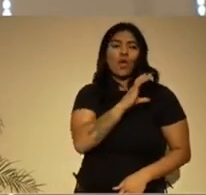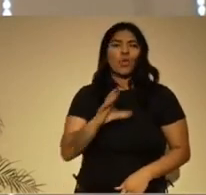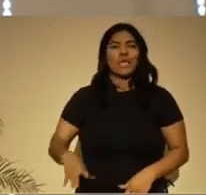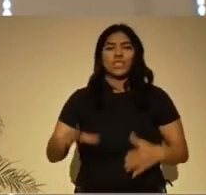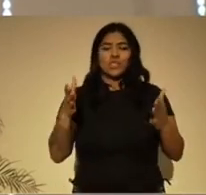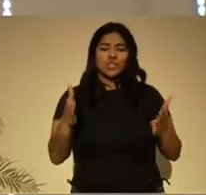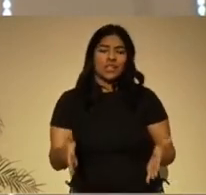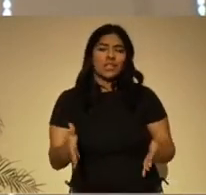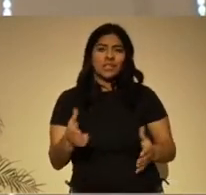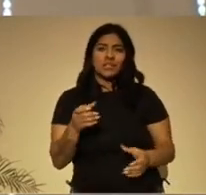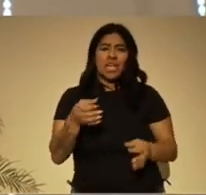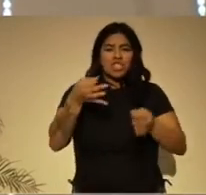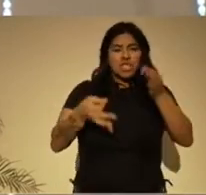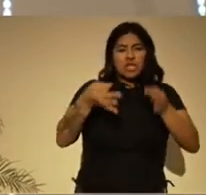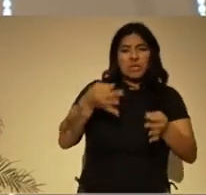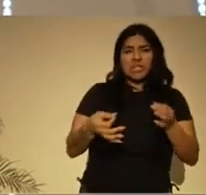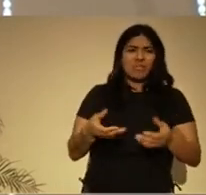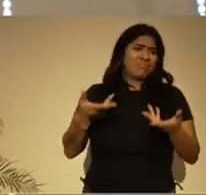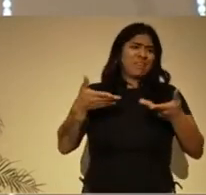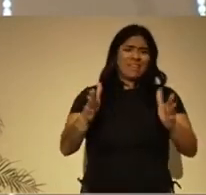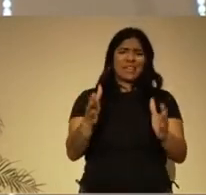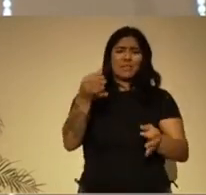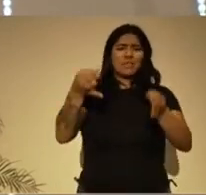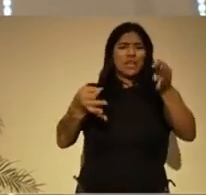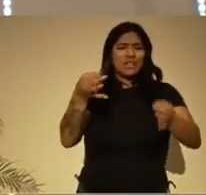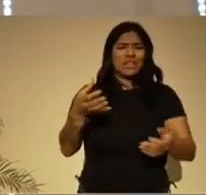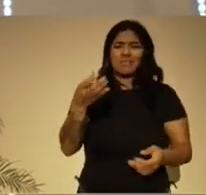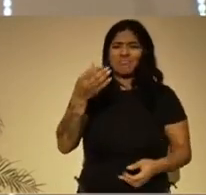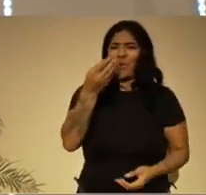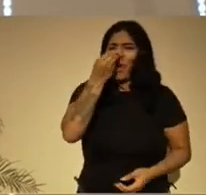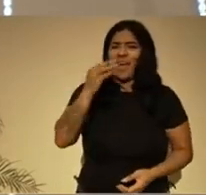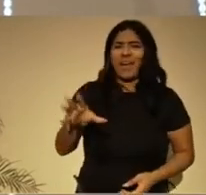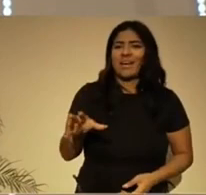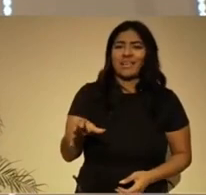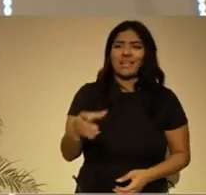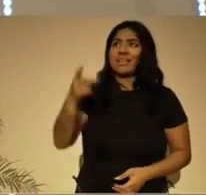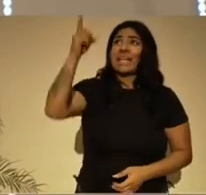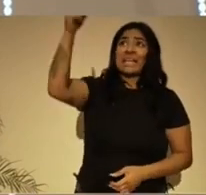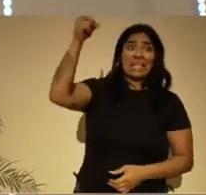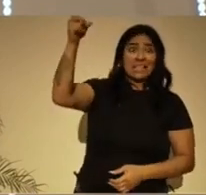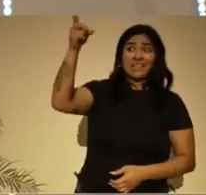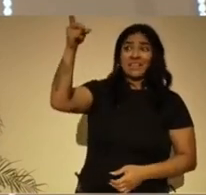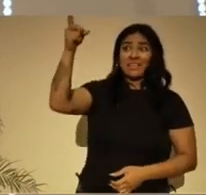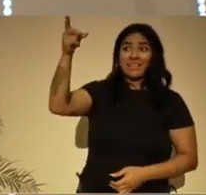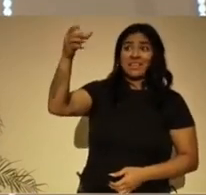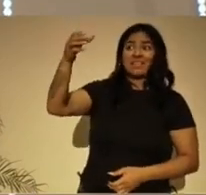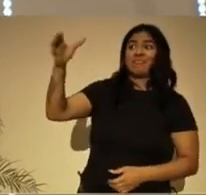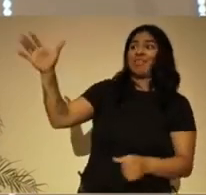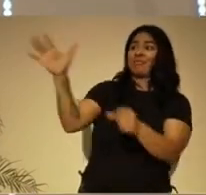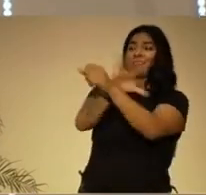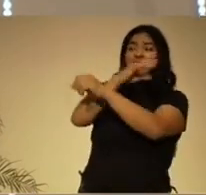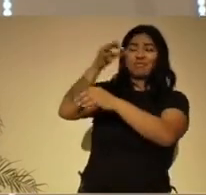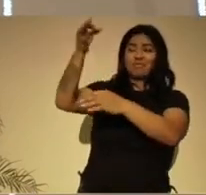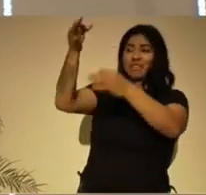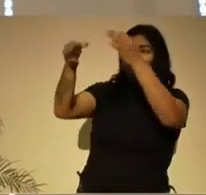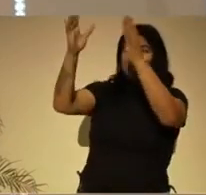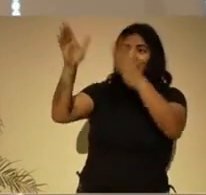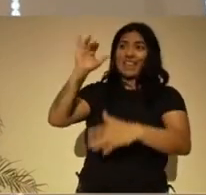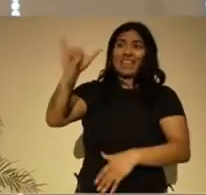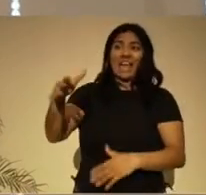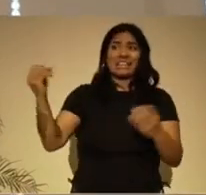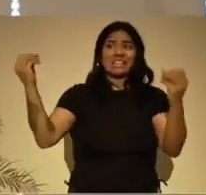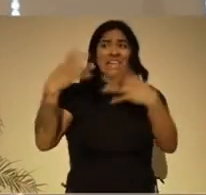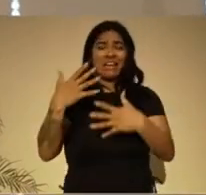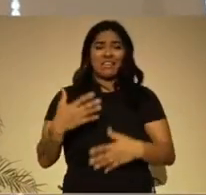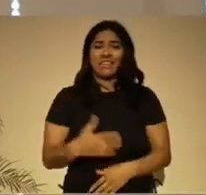judgmental. Who cares? Let them judge you. The ultimate judge, you're gonna have to give accounts to the ultimate judge one day. That's way